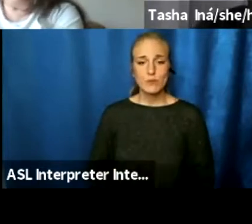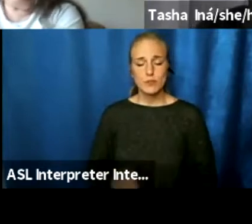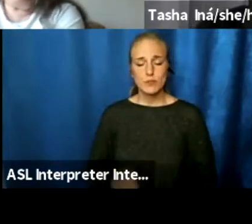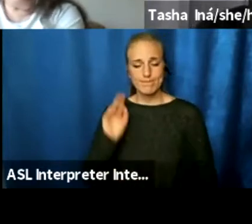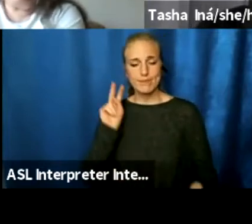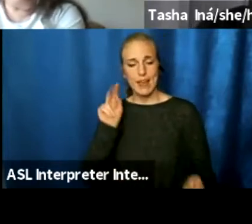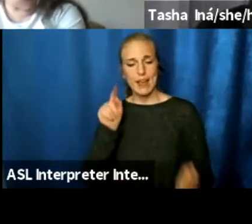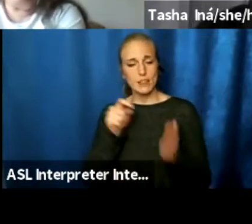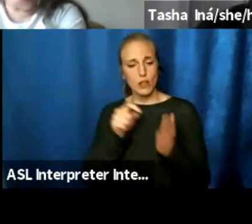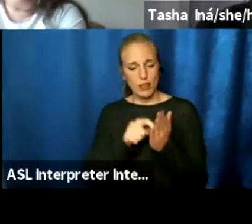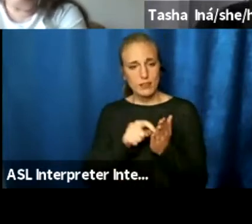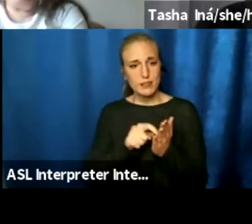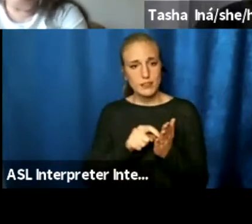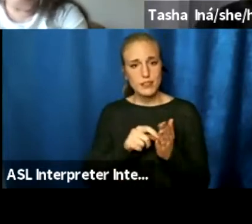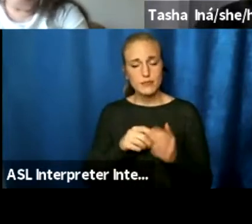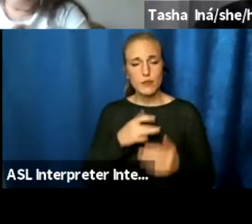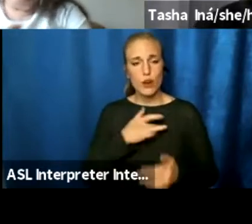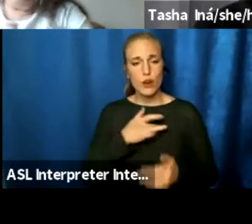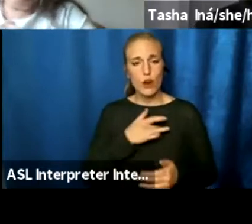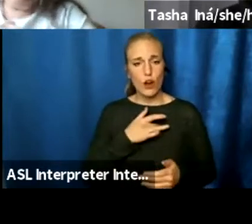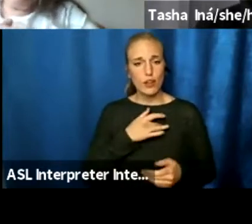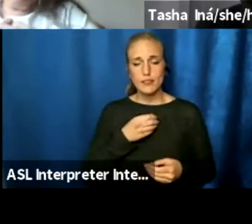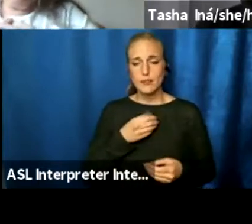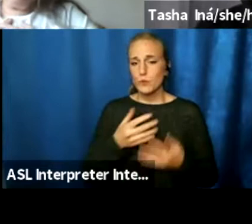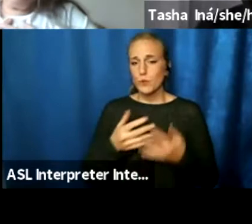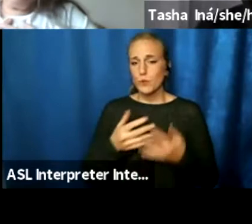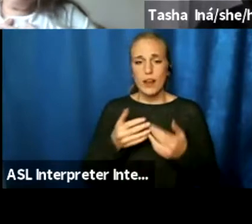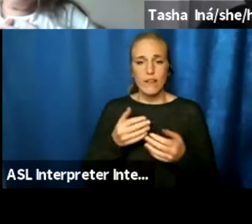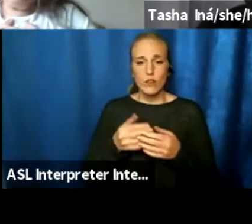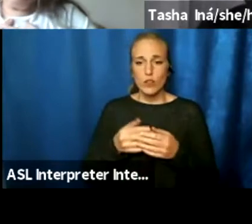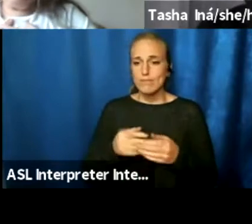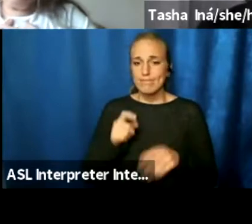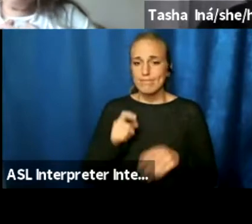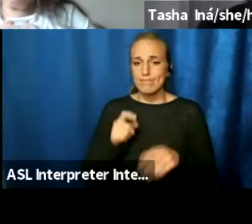our hearts in whatever condition it is in.